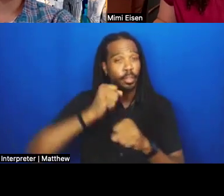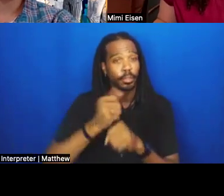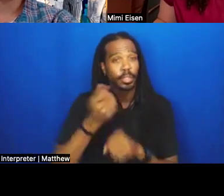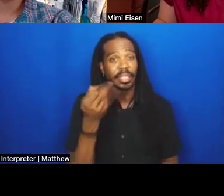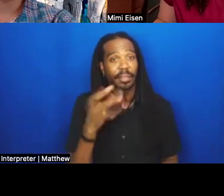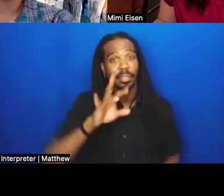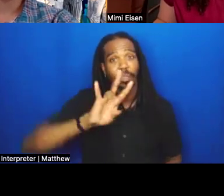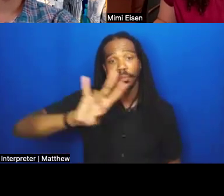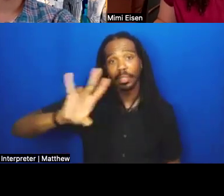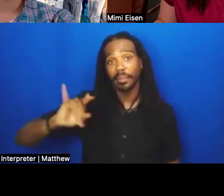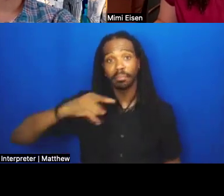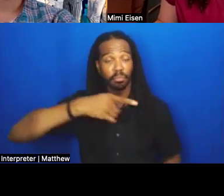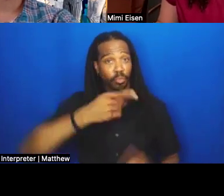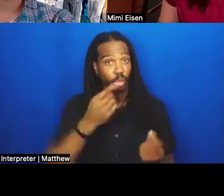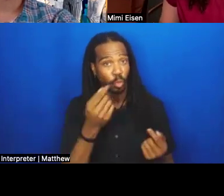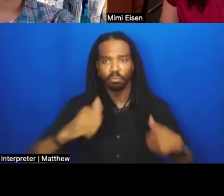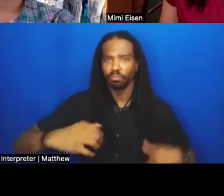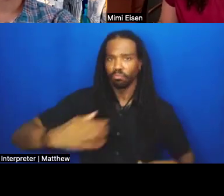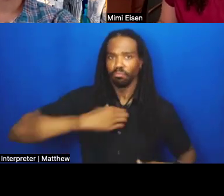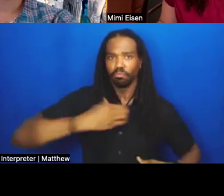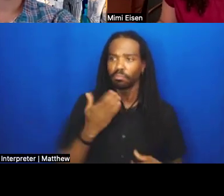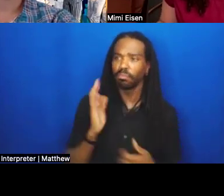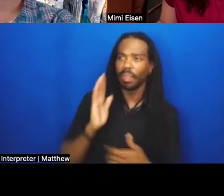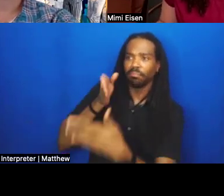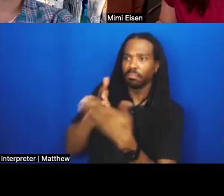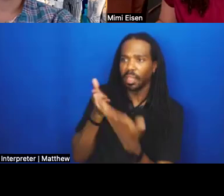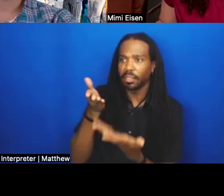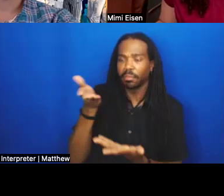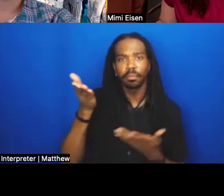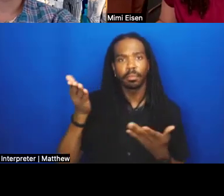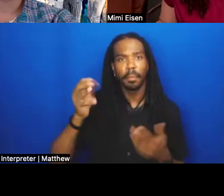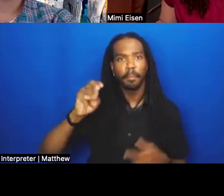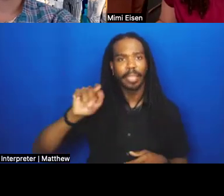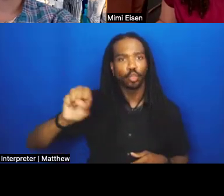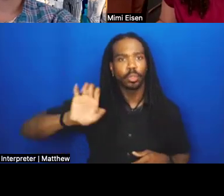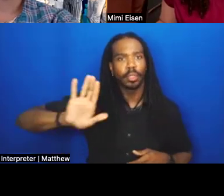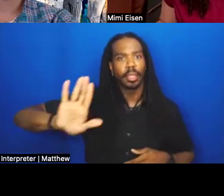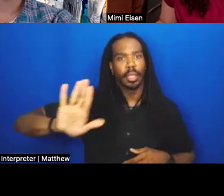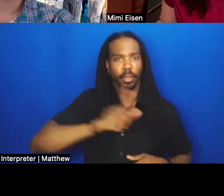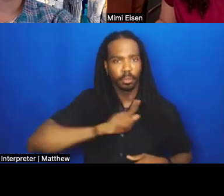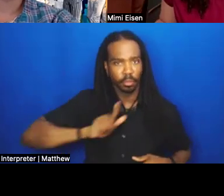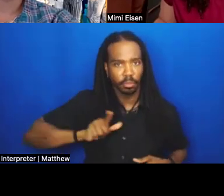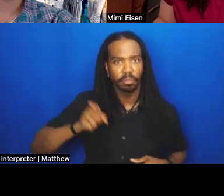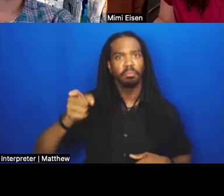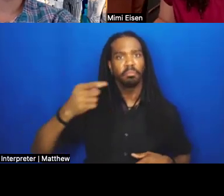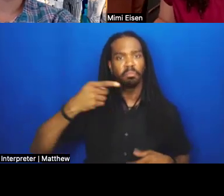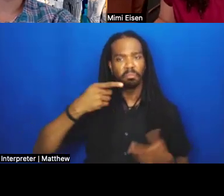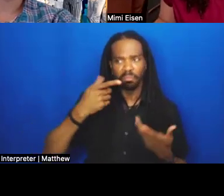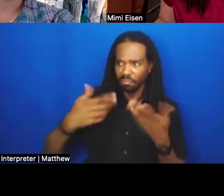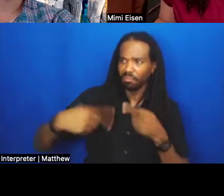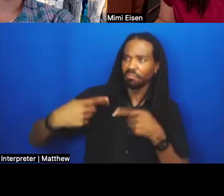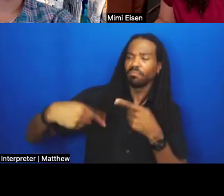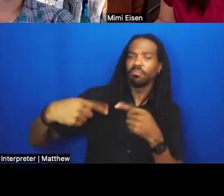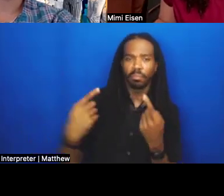Massachusetts legislature, and he argued that enslaved people possessed a natural and unalienable right